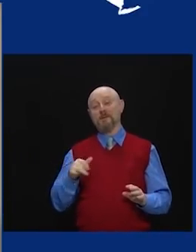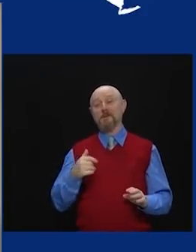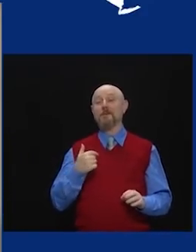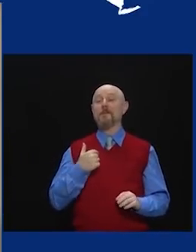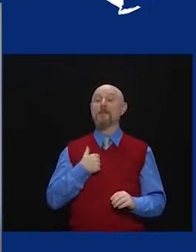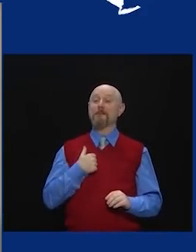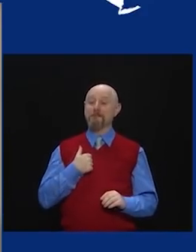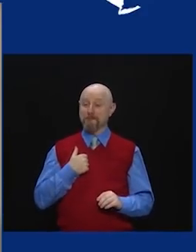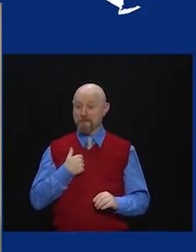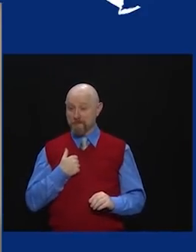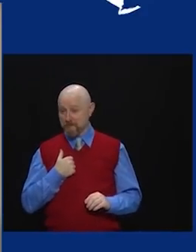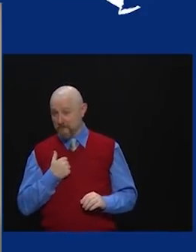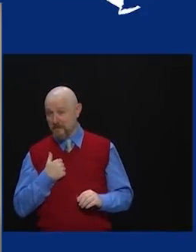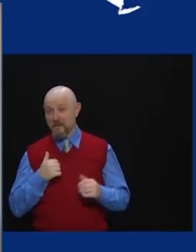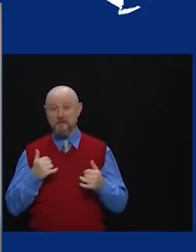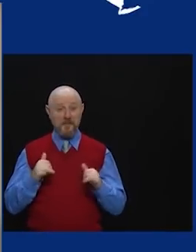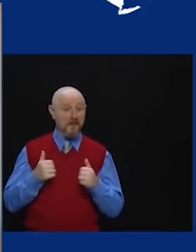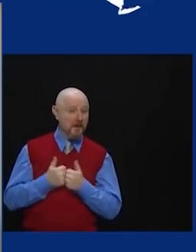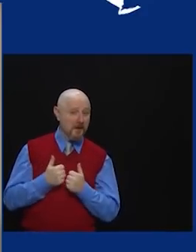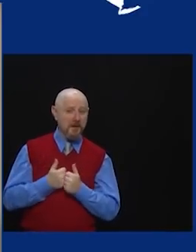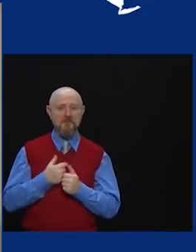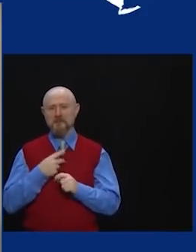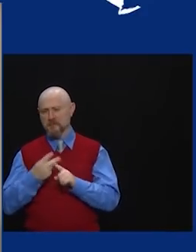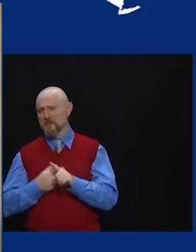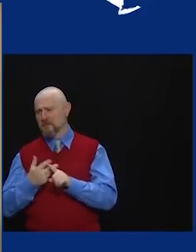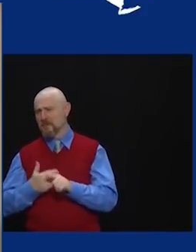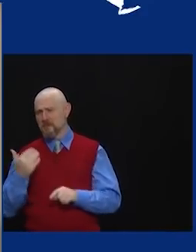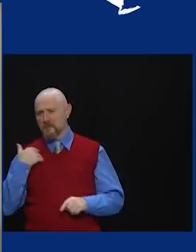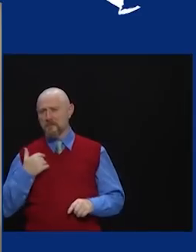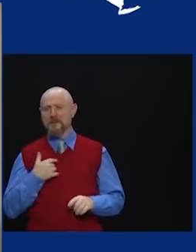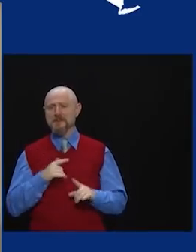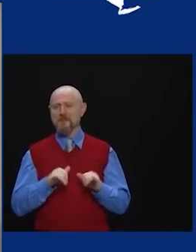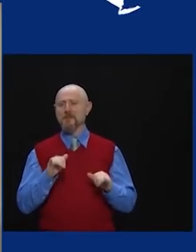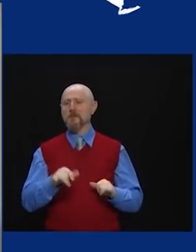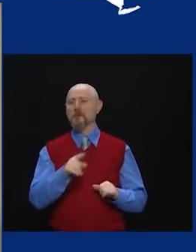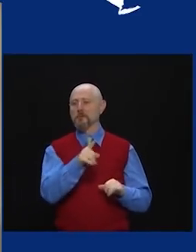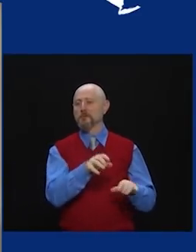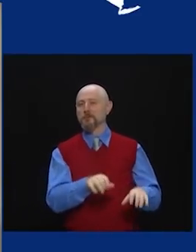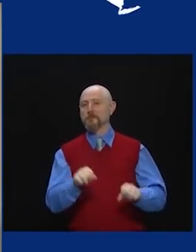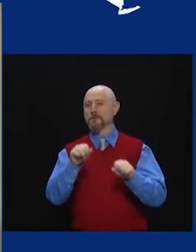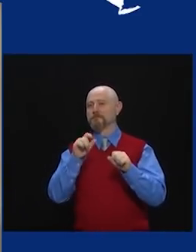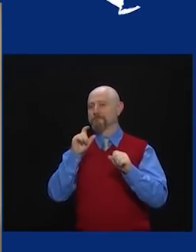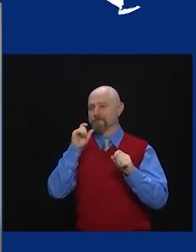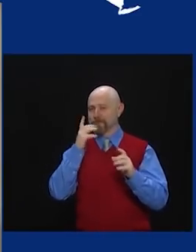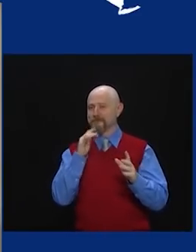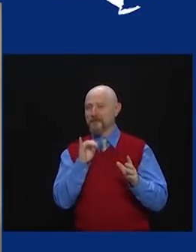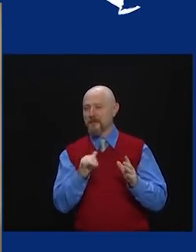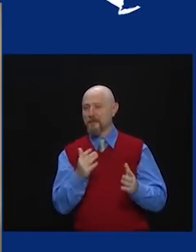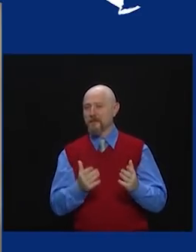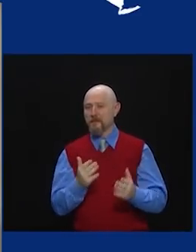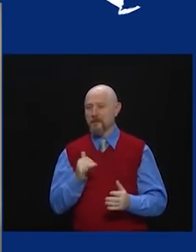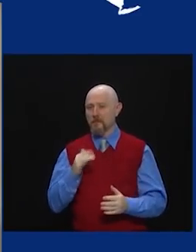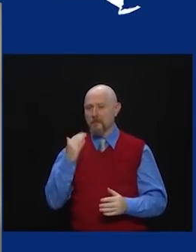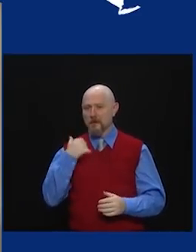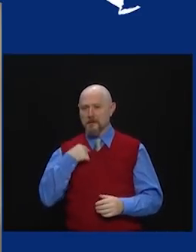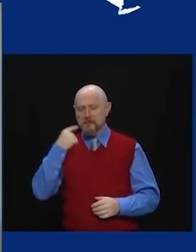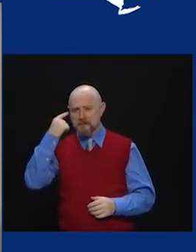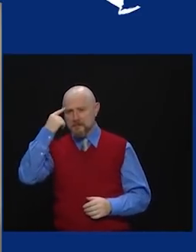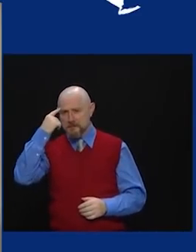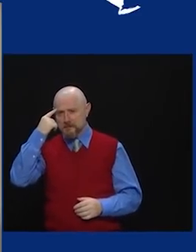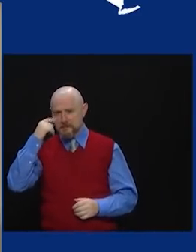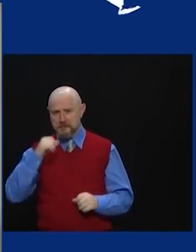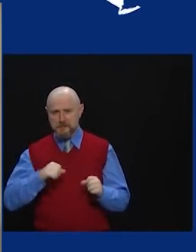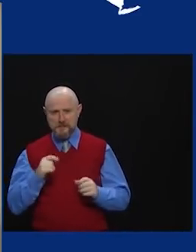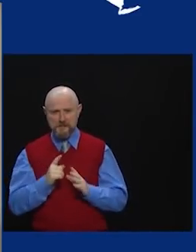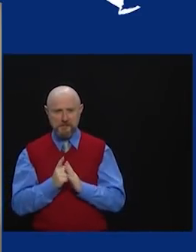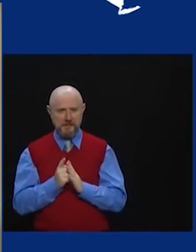office. So that's part of the reason why I may have sat out on that question but I've lived in New York for 11 years. I